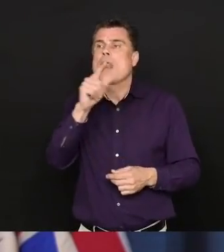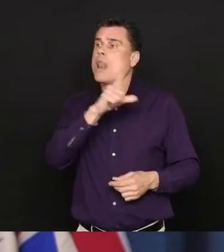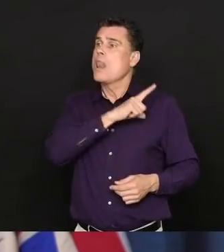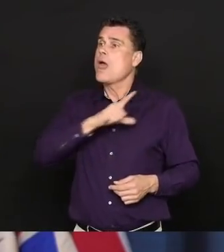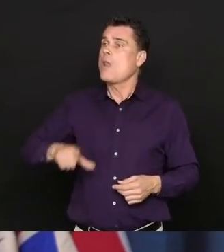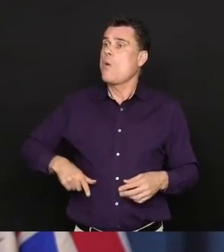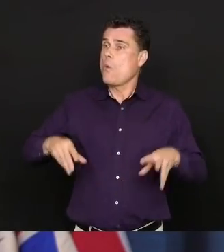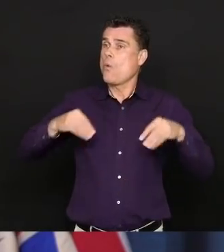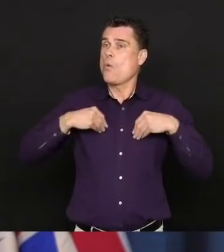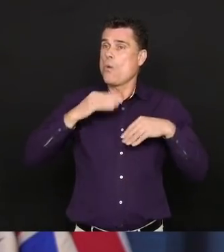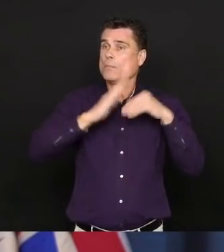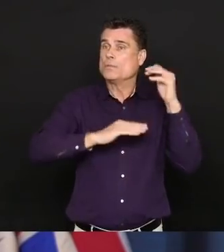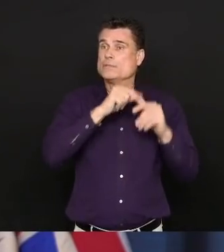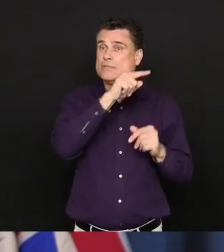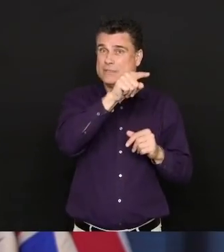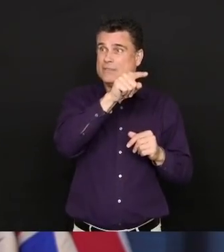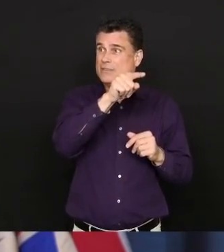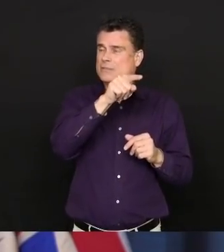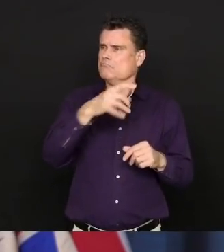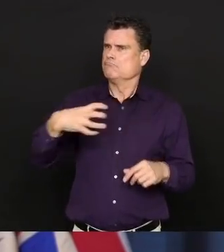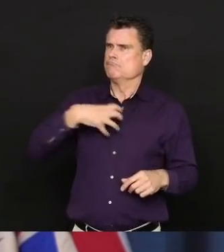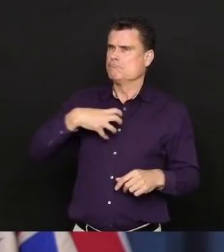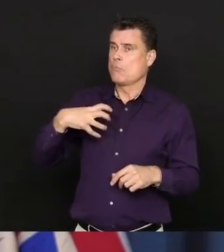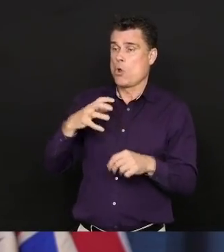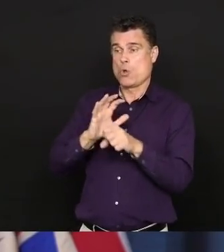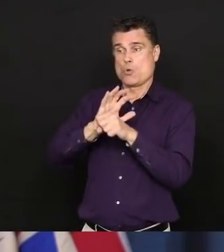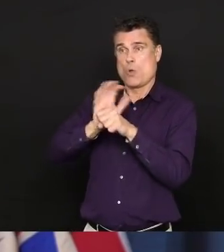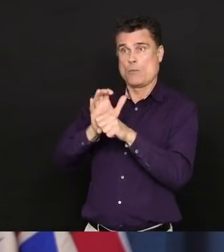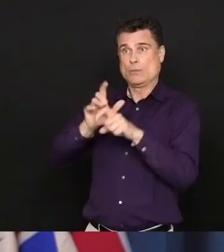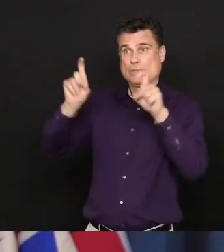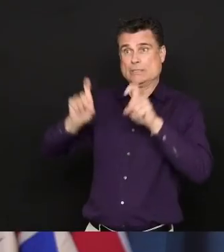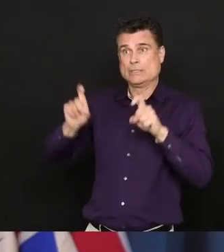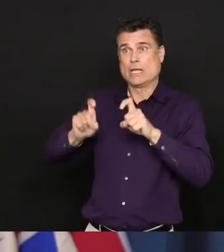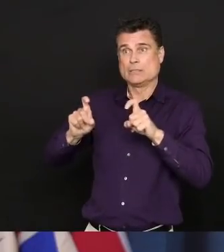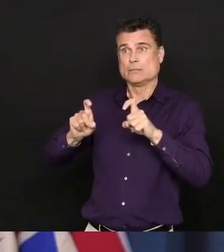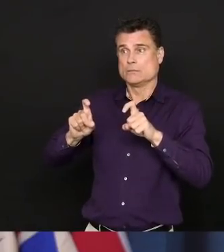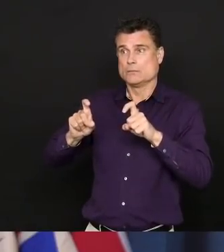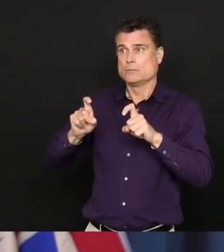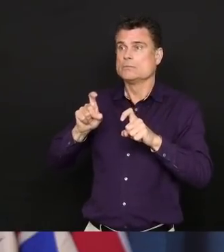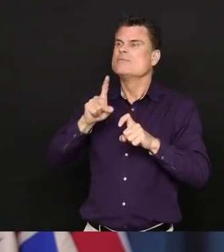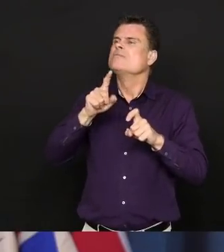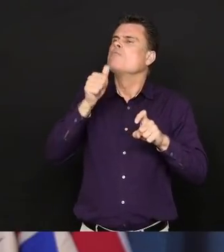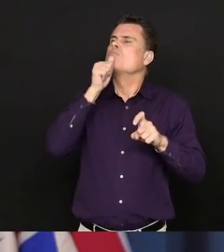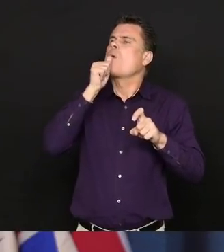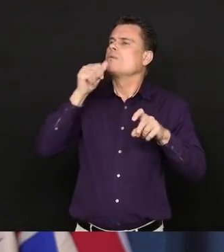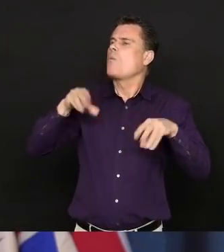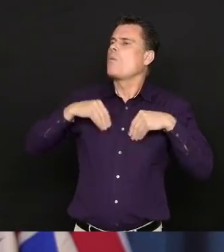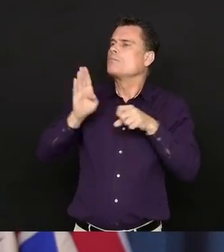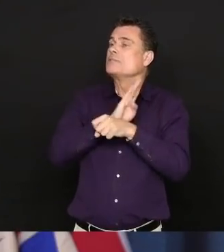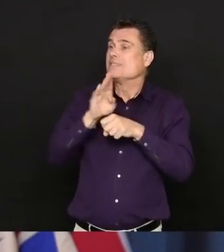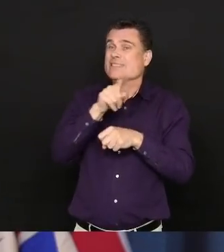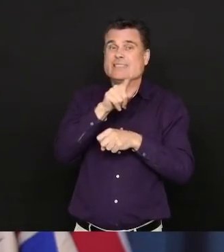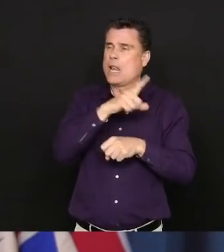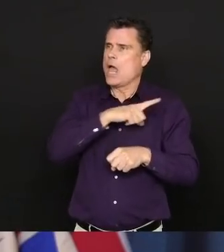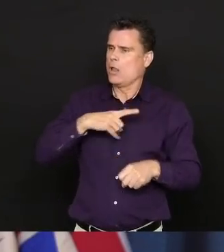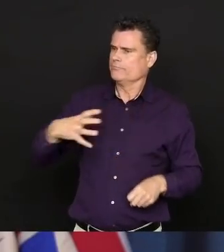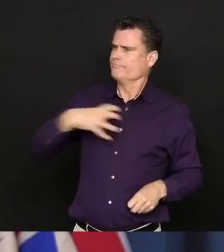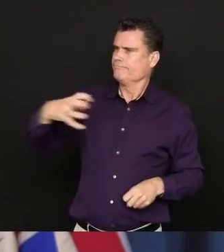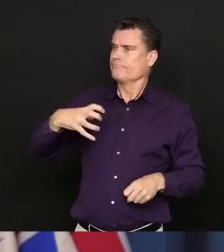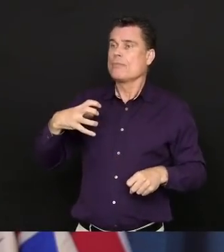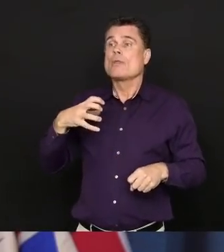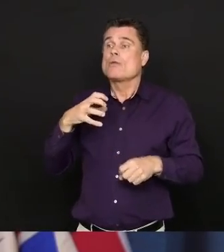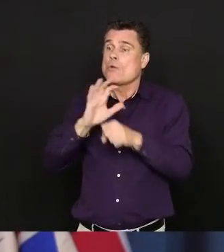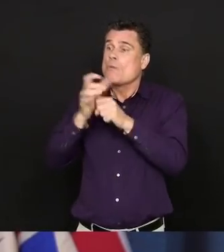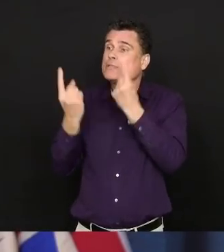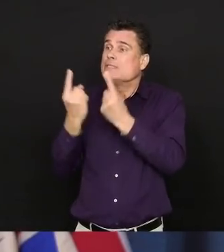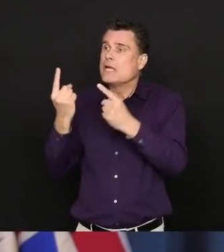Well, I actually hadn't heard that there was concerns about that. I know there was some concerns early on when people didn't understand what we